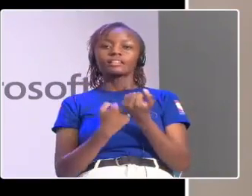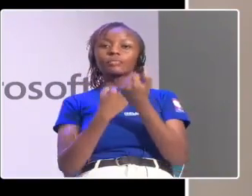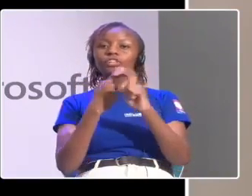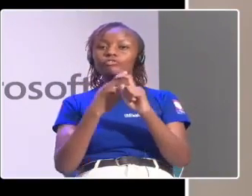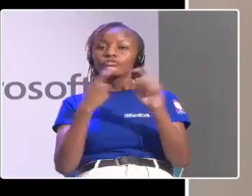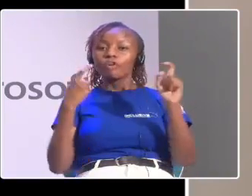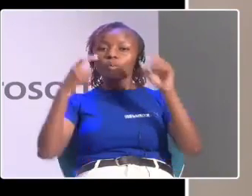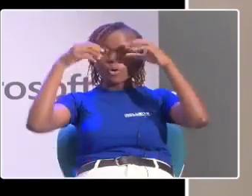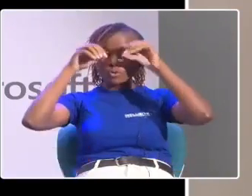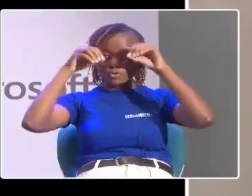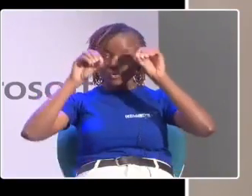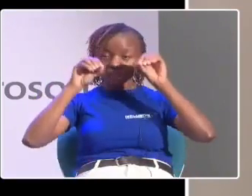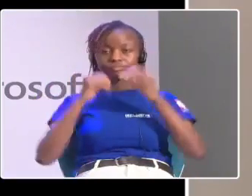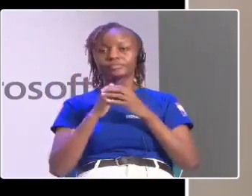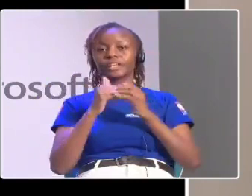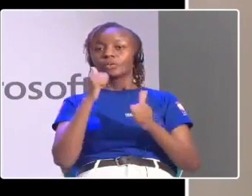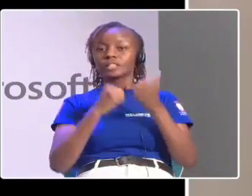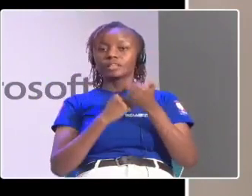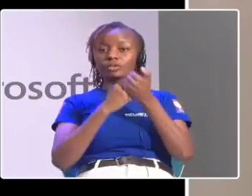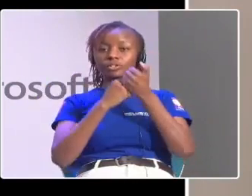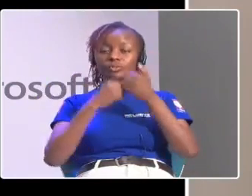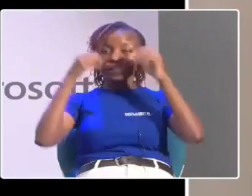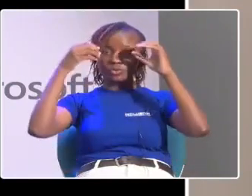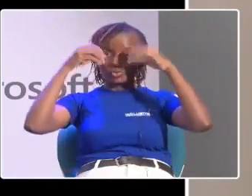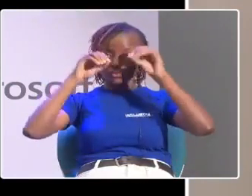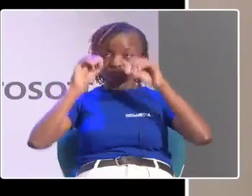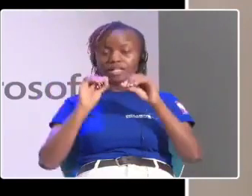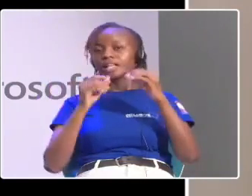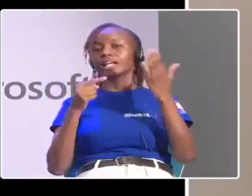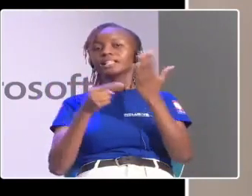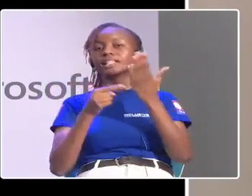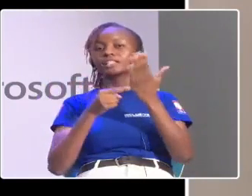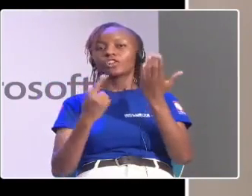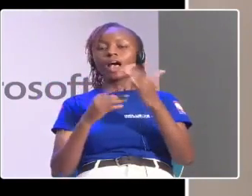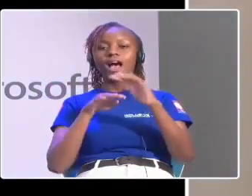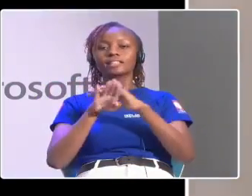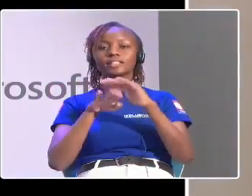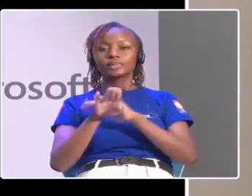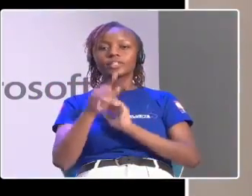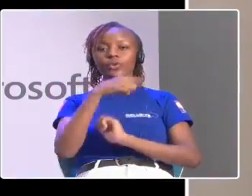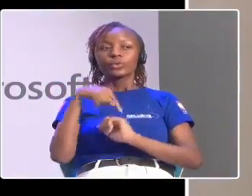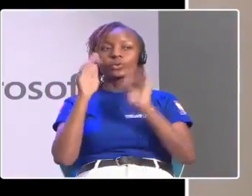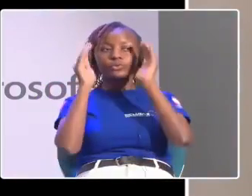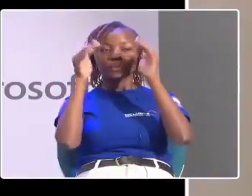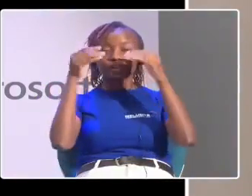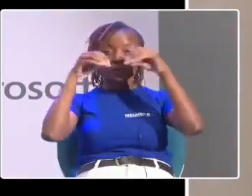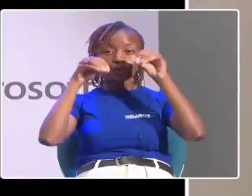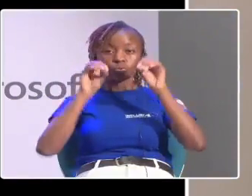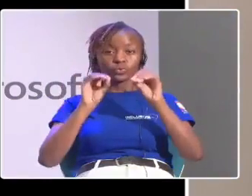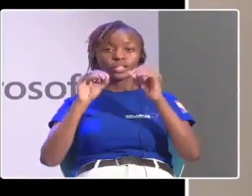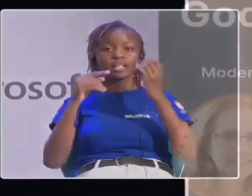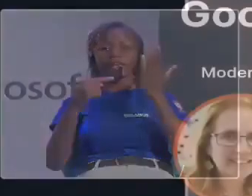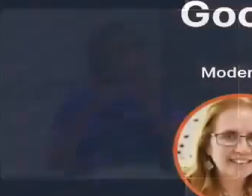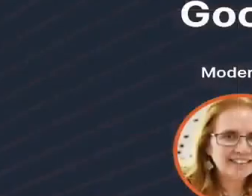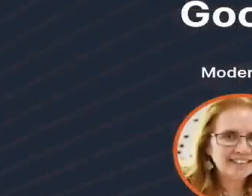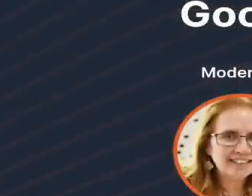Google Digital Accessibility. In this panel, we'll explore Google's latest digital accessibility innovations, the